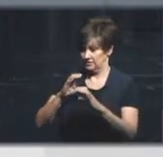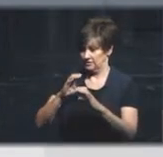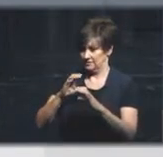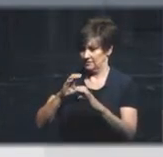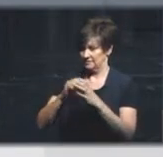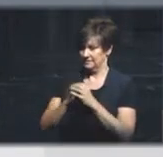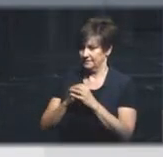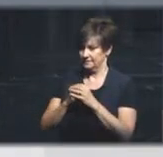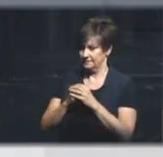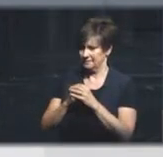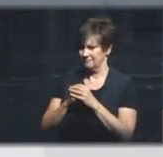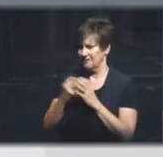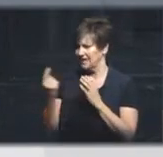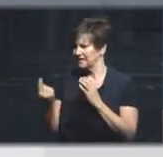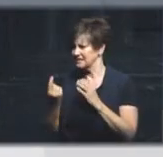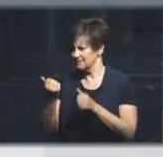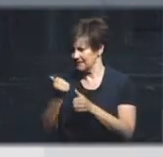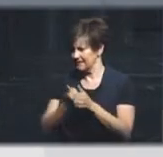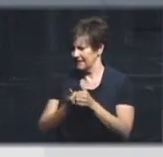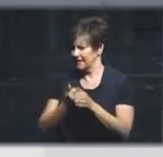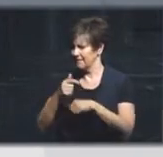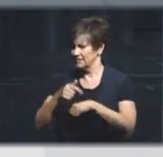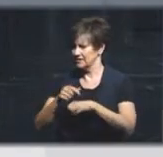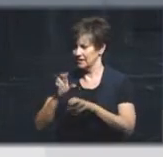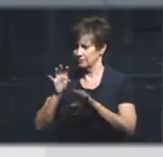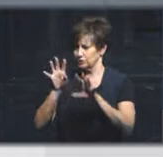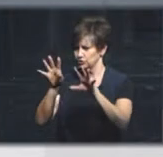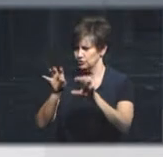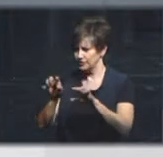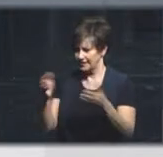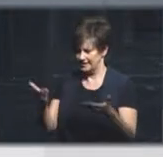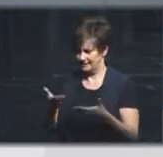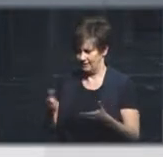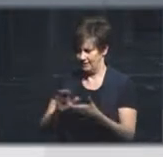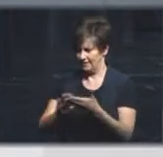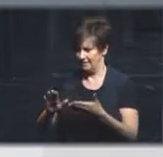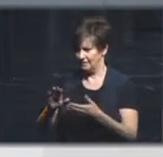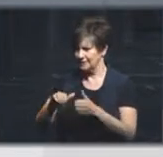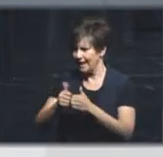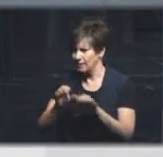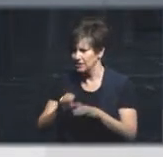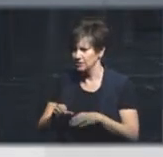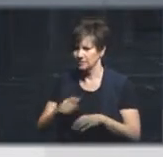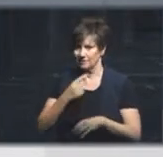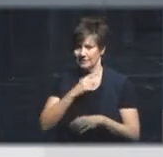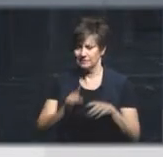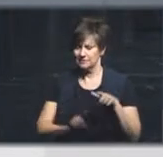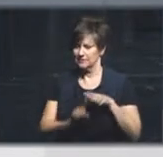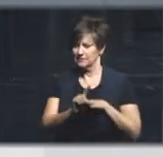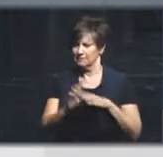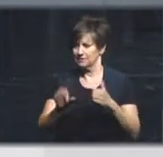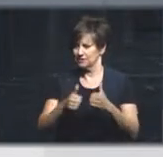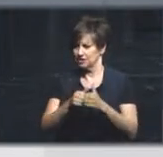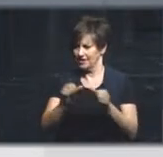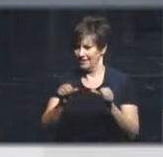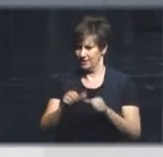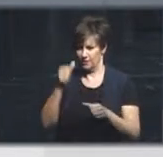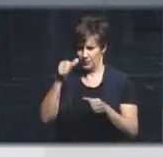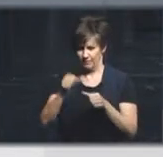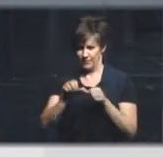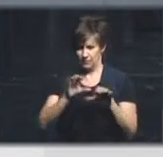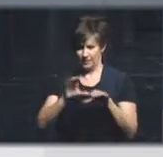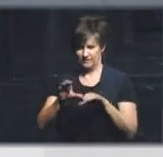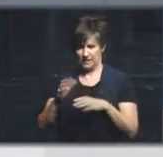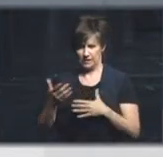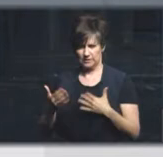effort. It's something that every time we do surveys at the college about how we're doing, this has come up as a challenging area. You'll remember we've done some